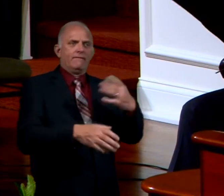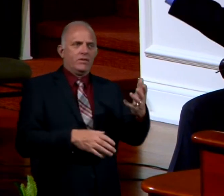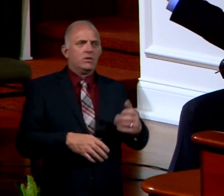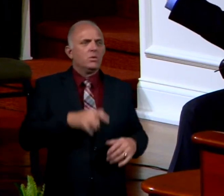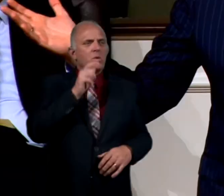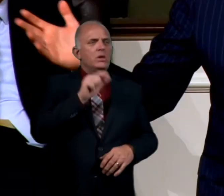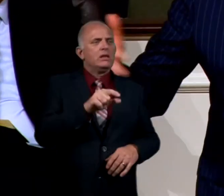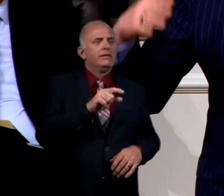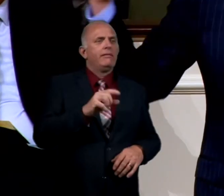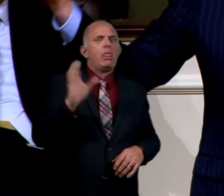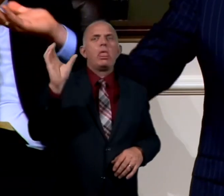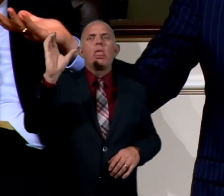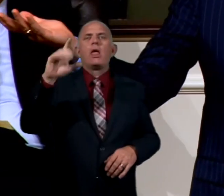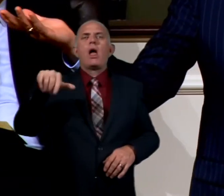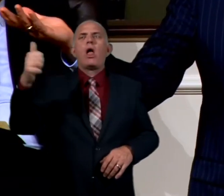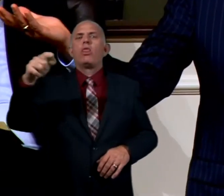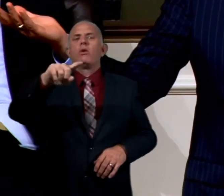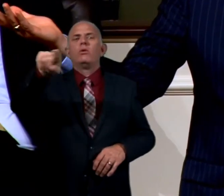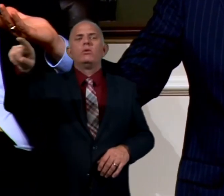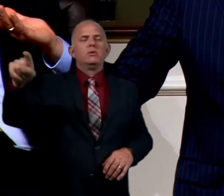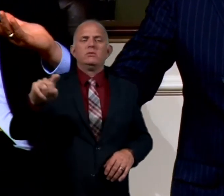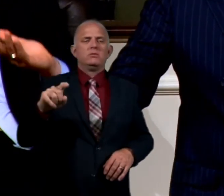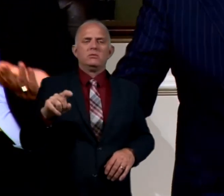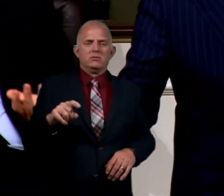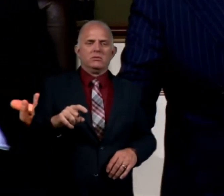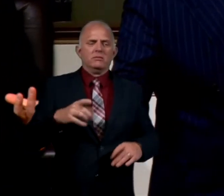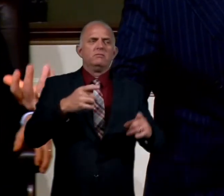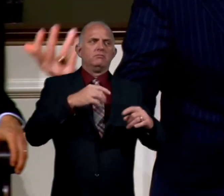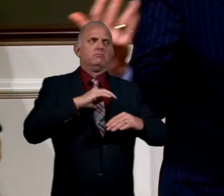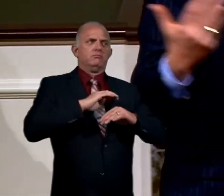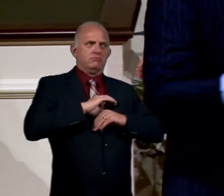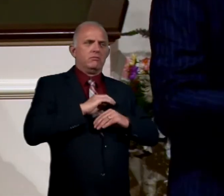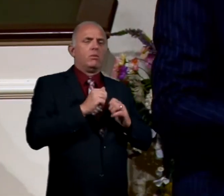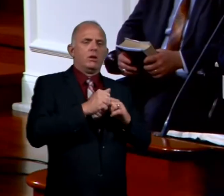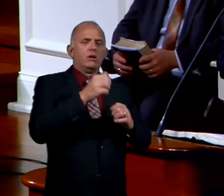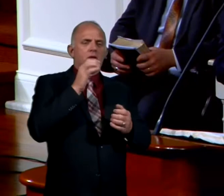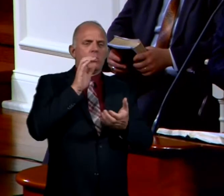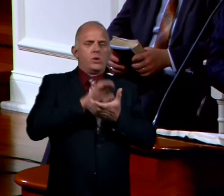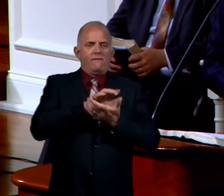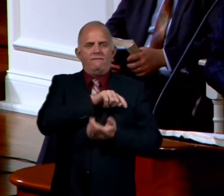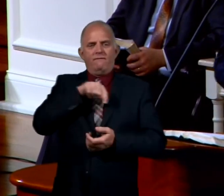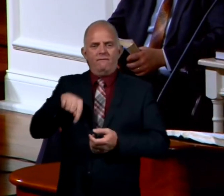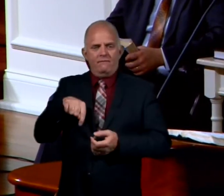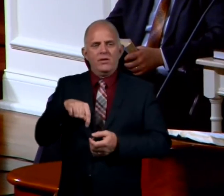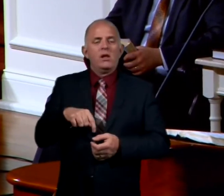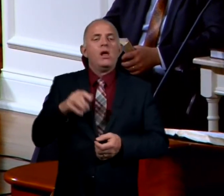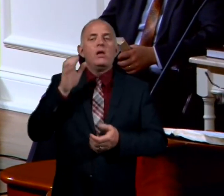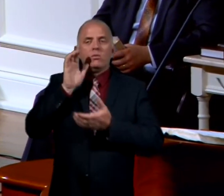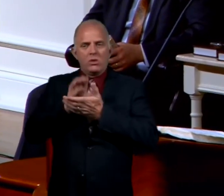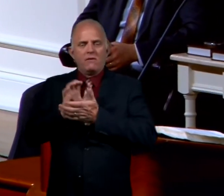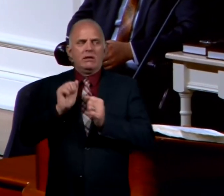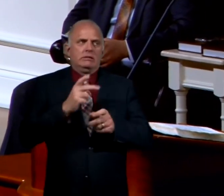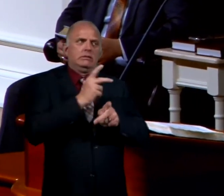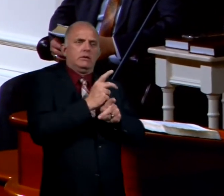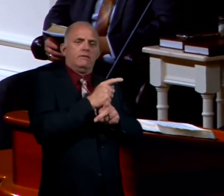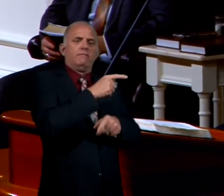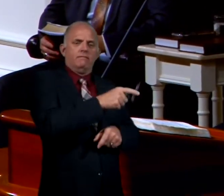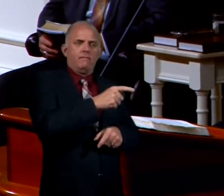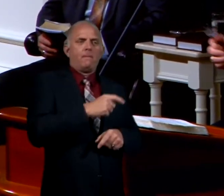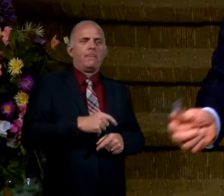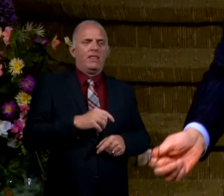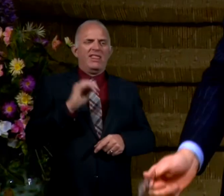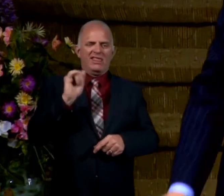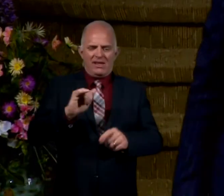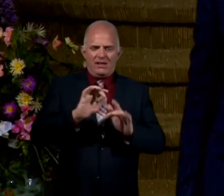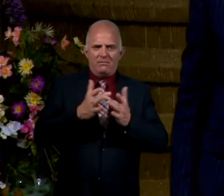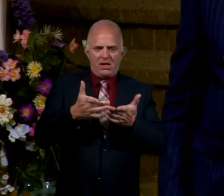other tents, any other place. That she takes care of him. That's what the Bible's teaching. And of